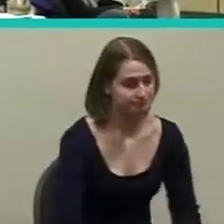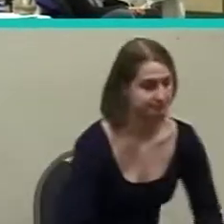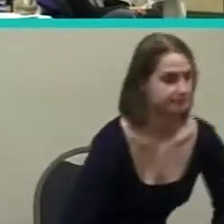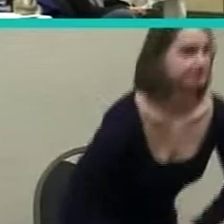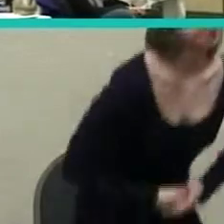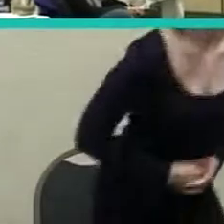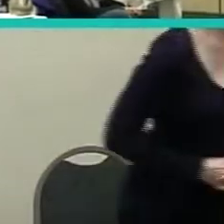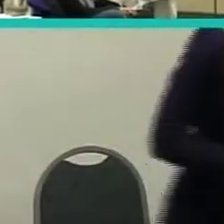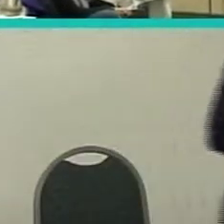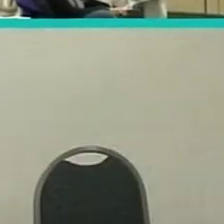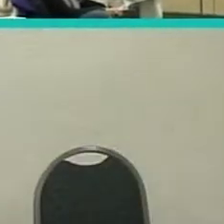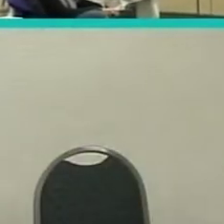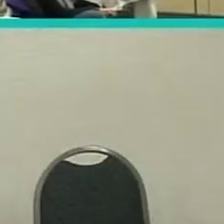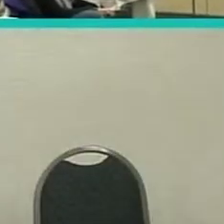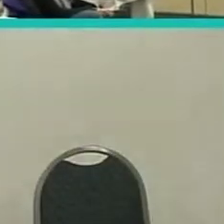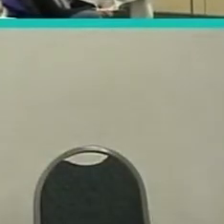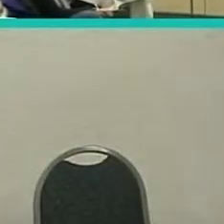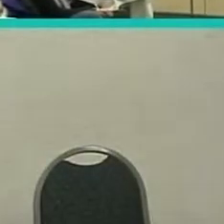right?